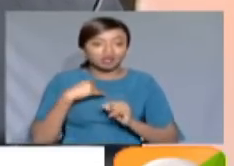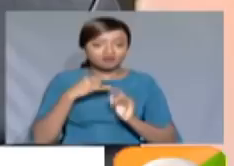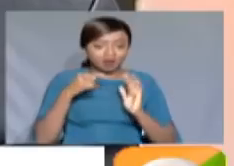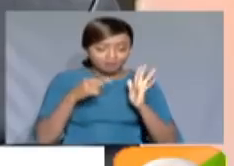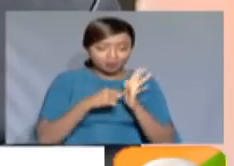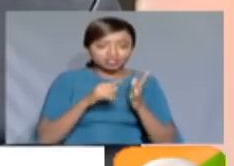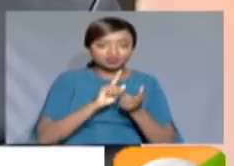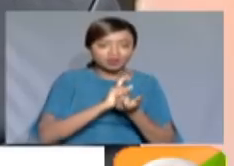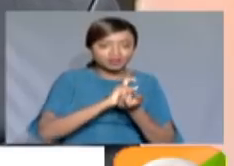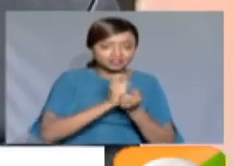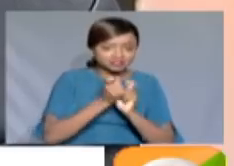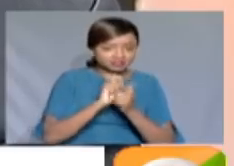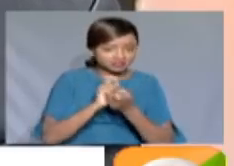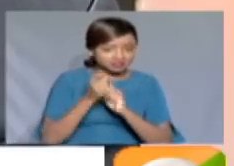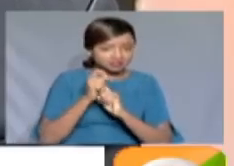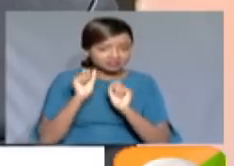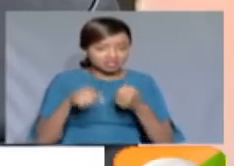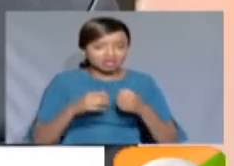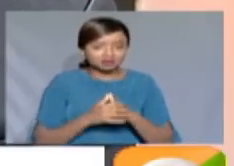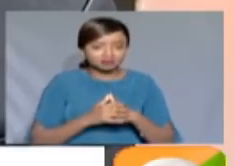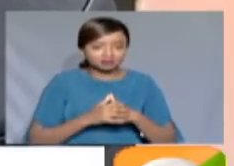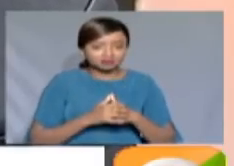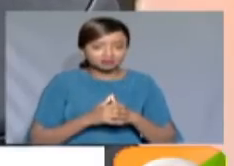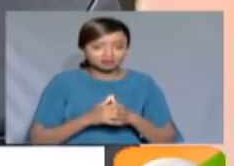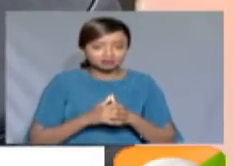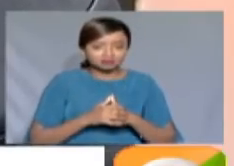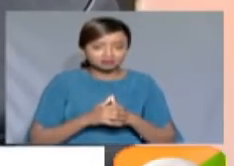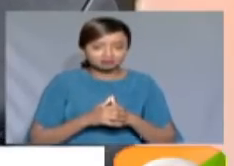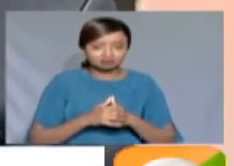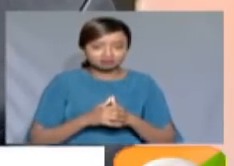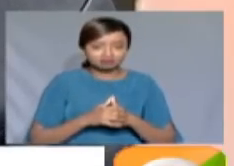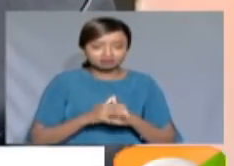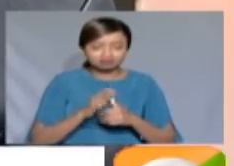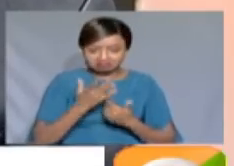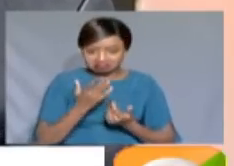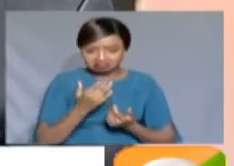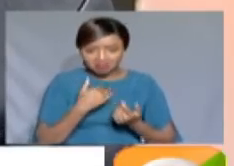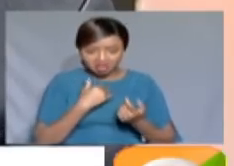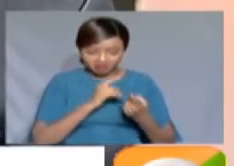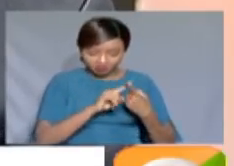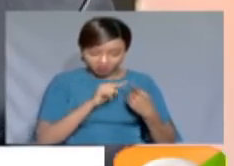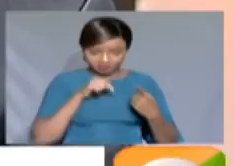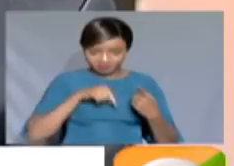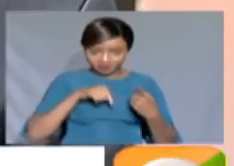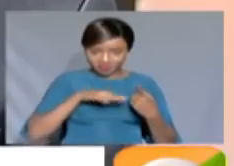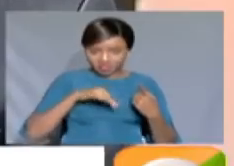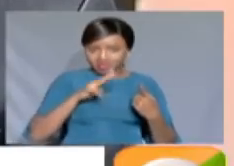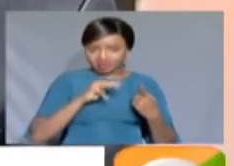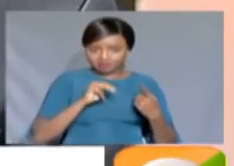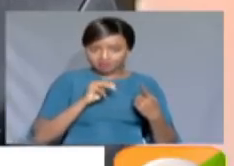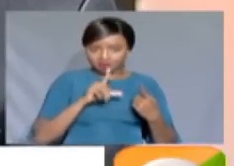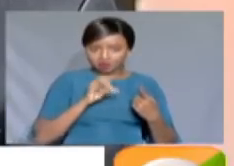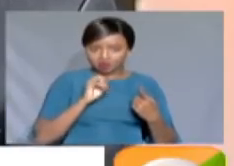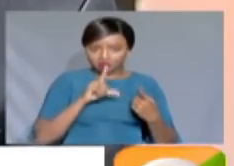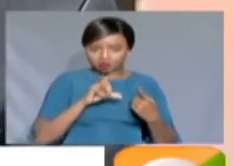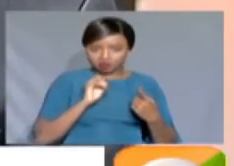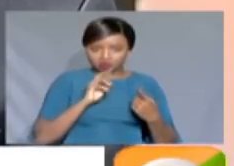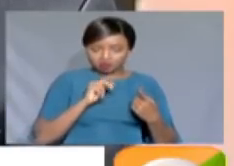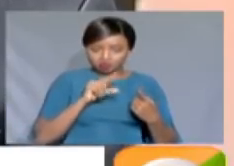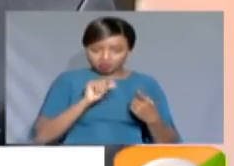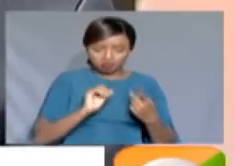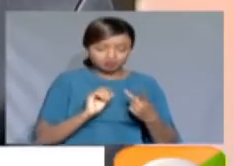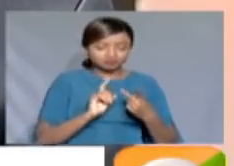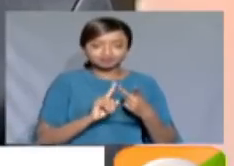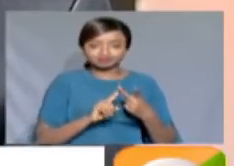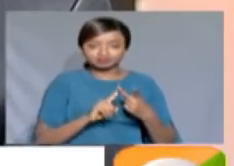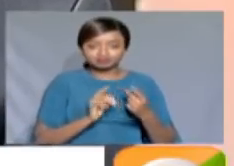enter into the, and I can name them. Yeah, please do. Yeah, we have the one at Mlolongo. We have another one at SGR